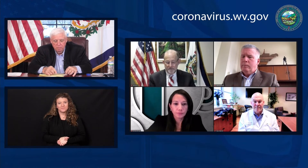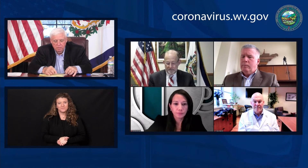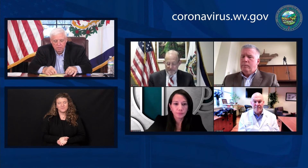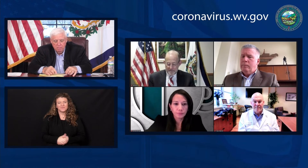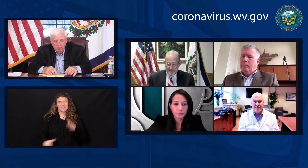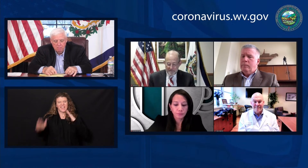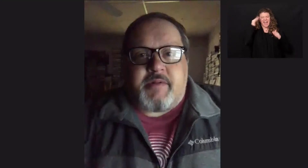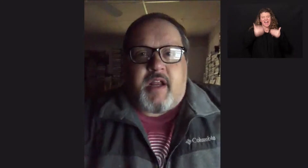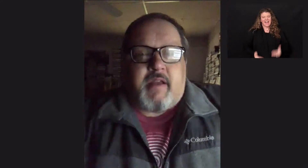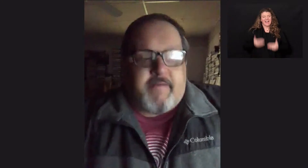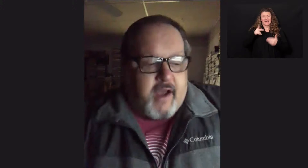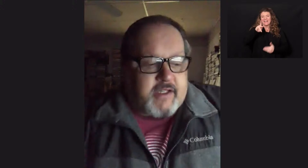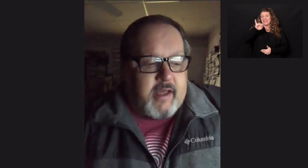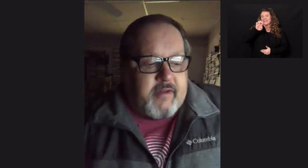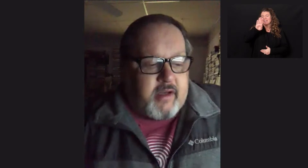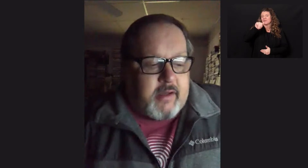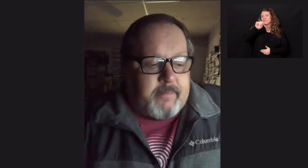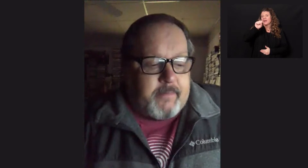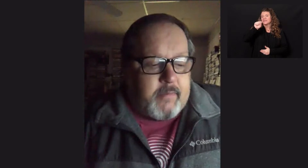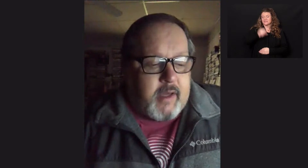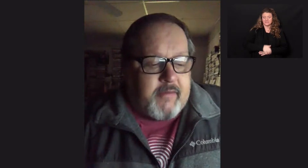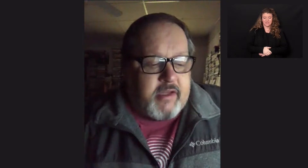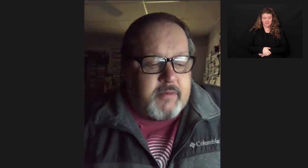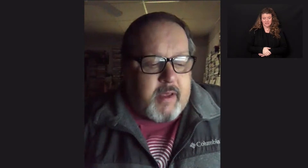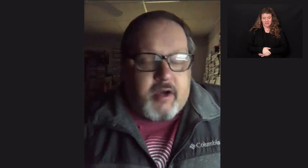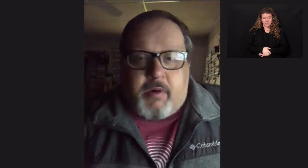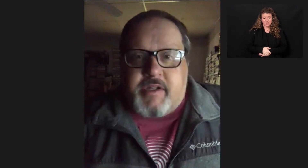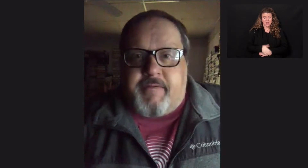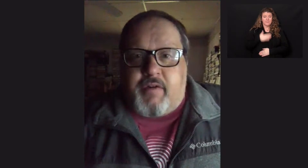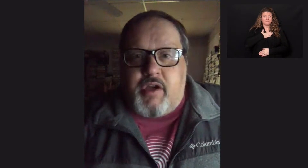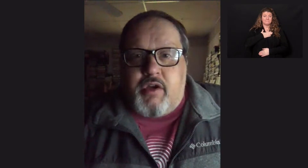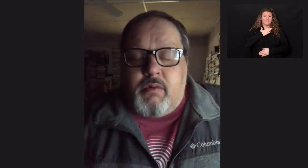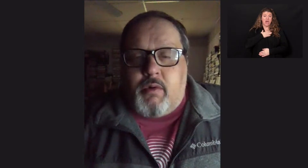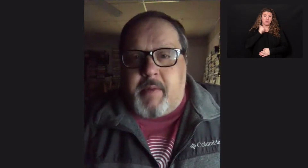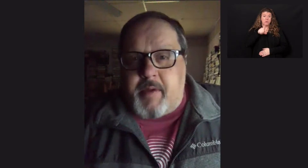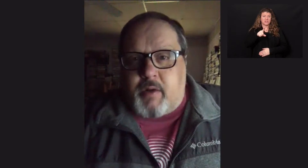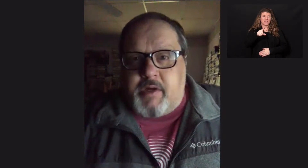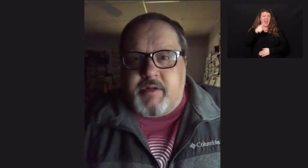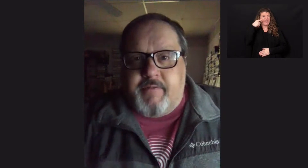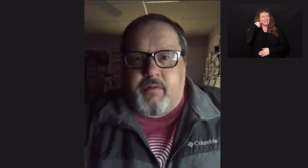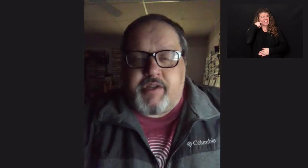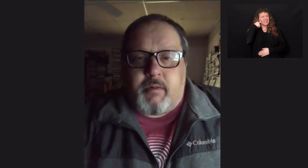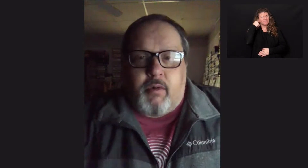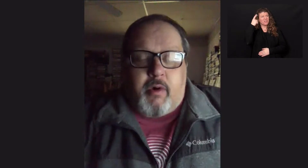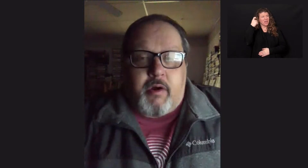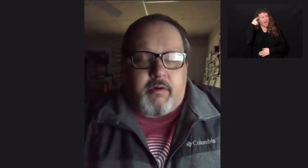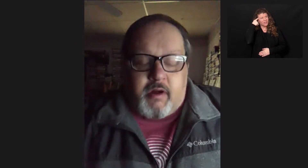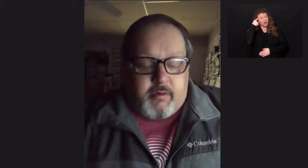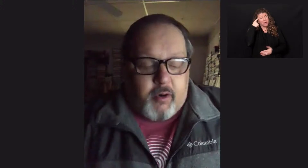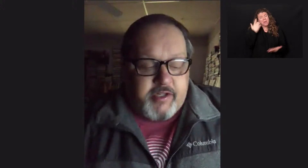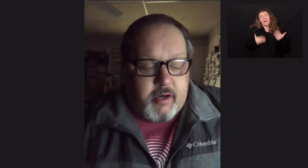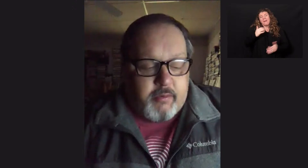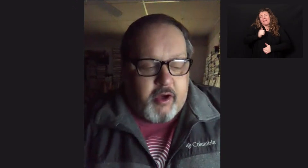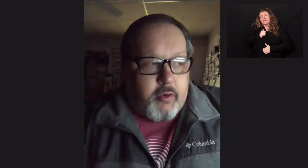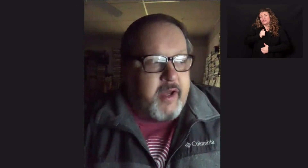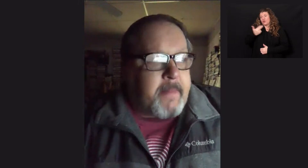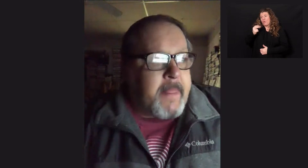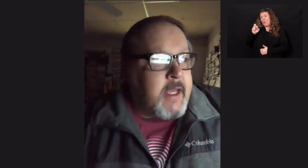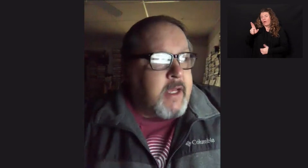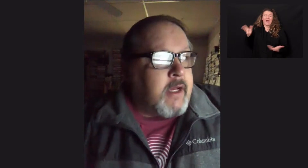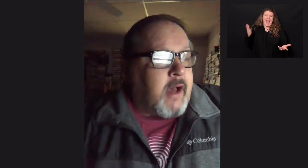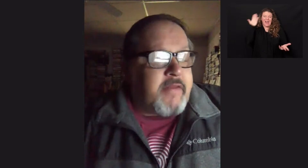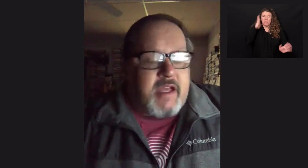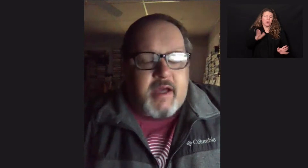Hi, this is Kenny Bass with Channel 8 and Fox 11. Governor, this may be a question for you, or maybe a question for General Hoyer or Dr. Marsh, I don't know.